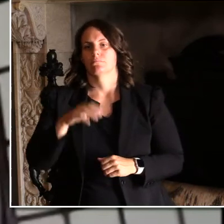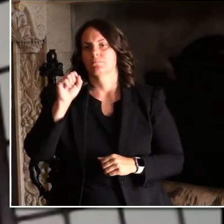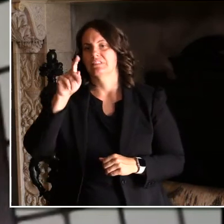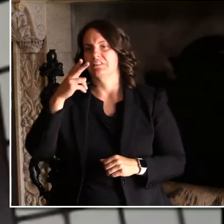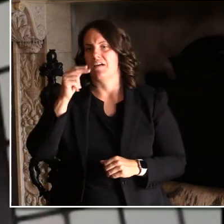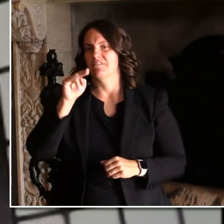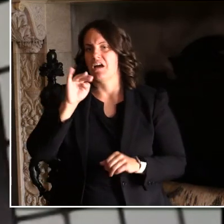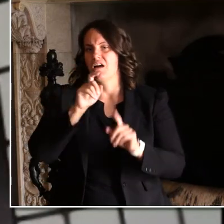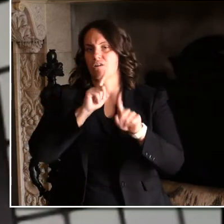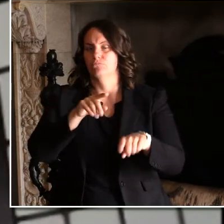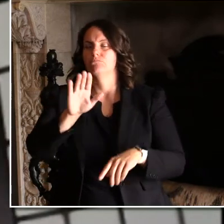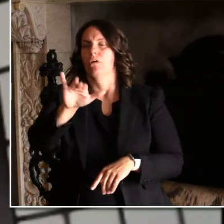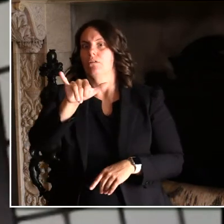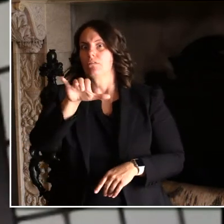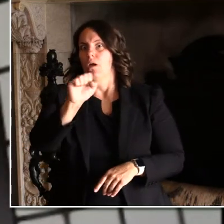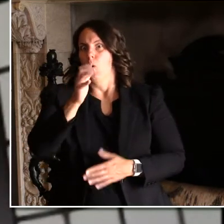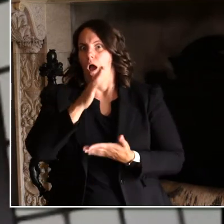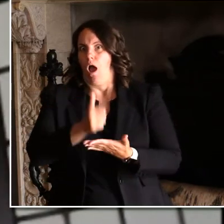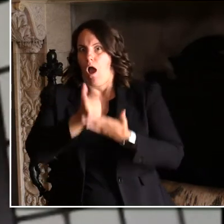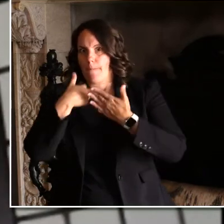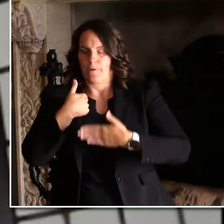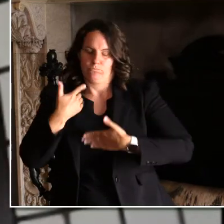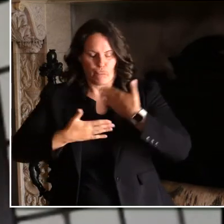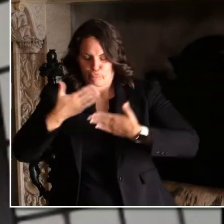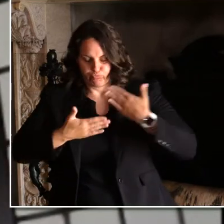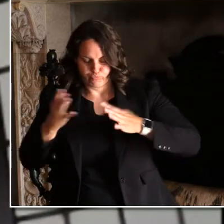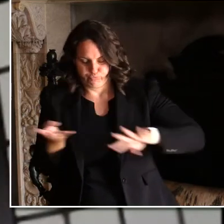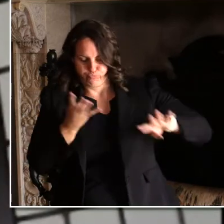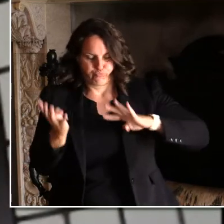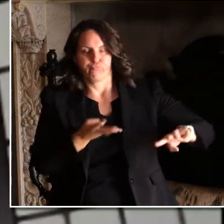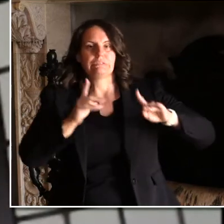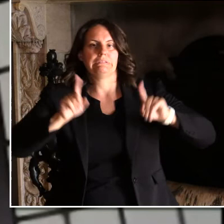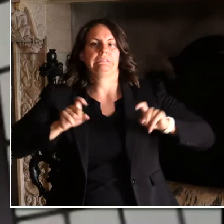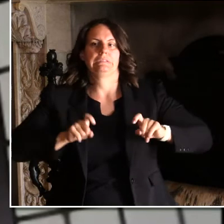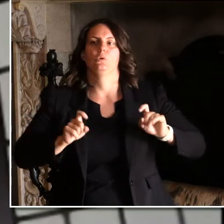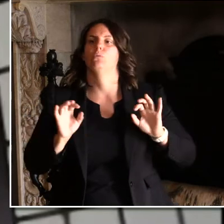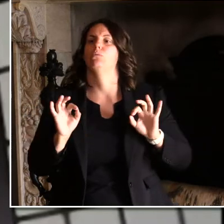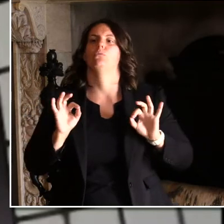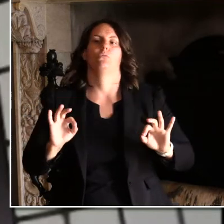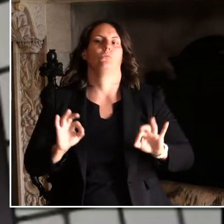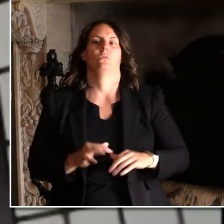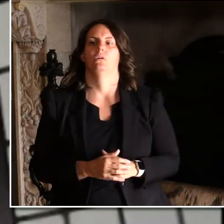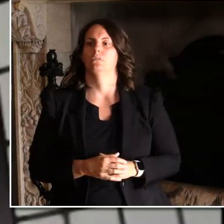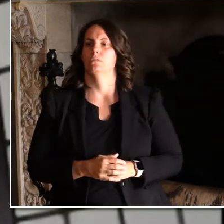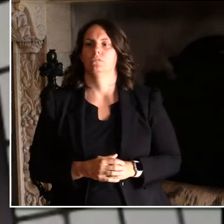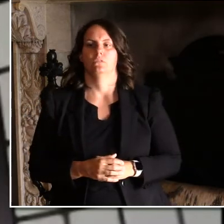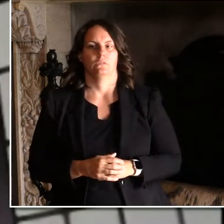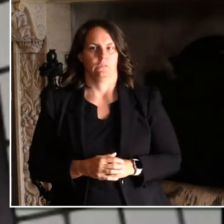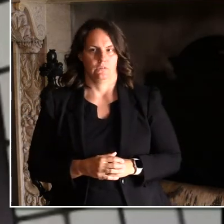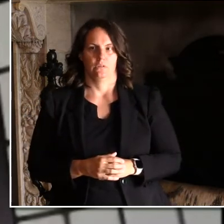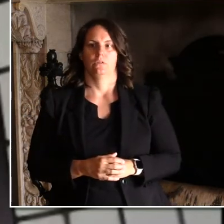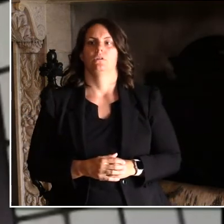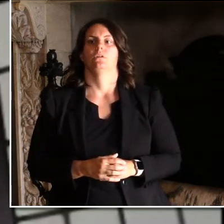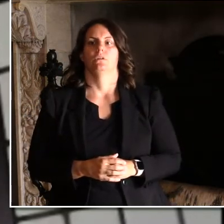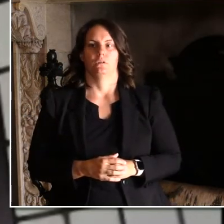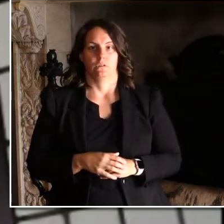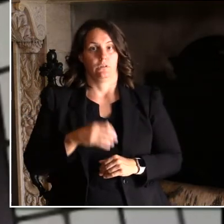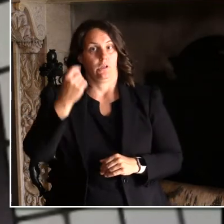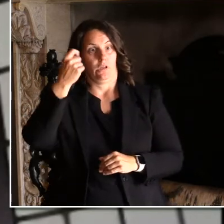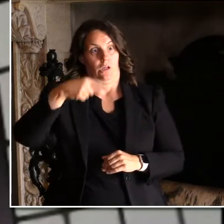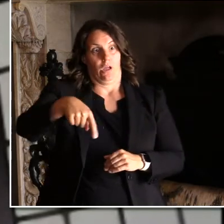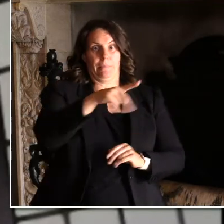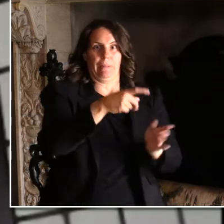Is that we want to be able to meet the demand that we're seeing, and because we're seeing